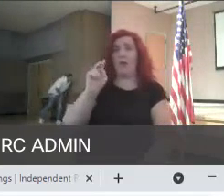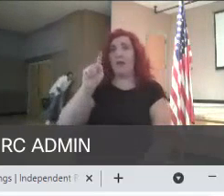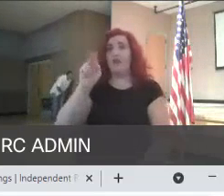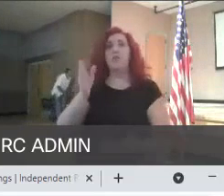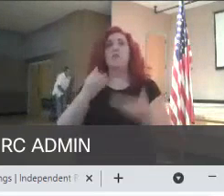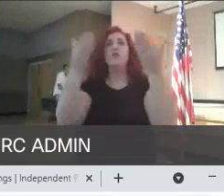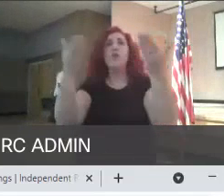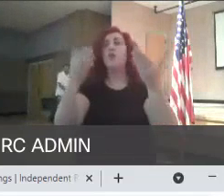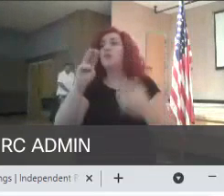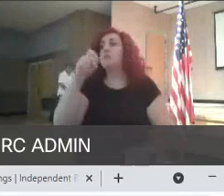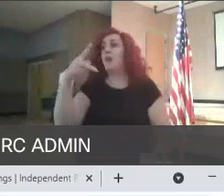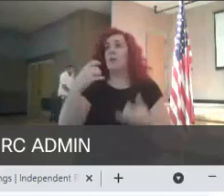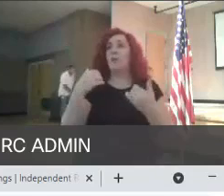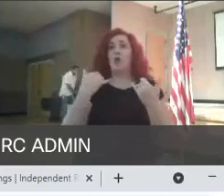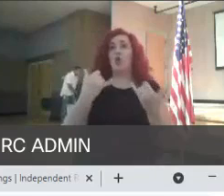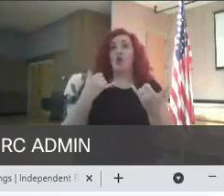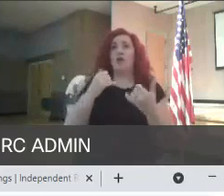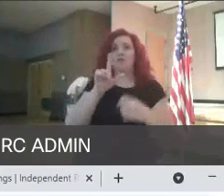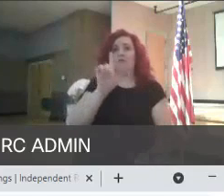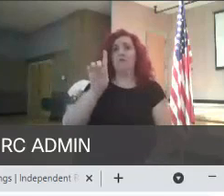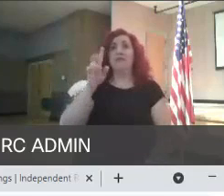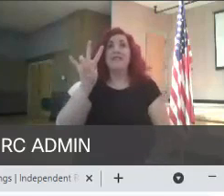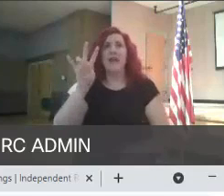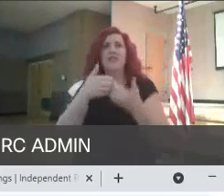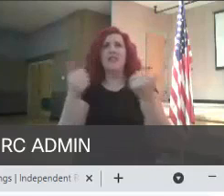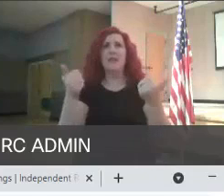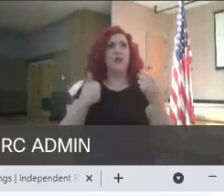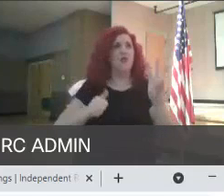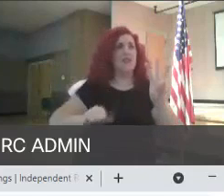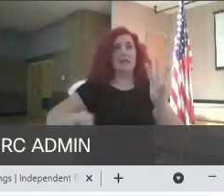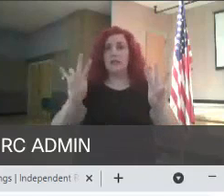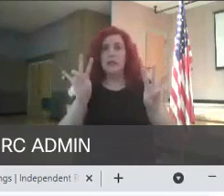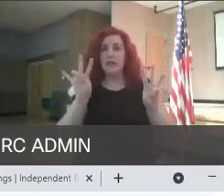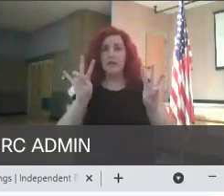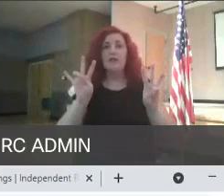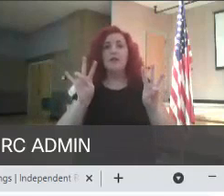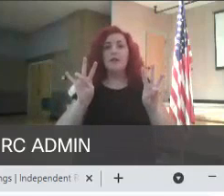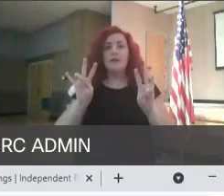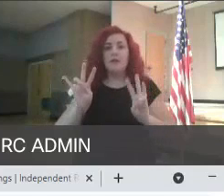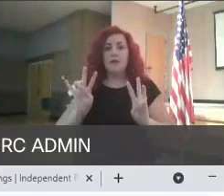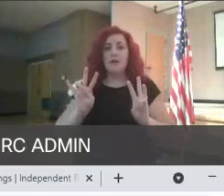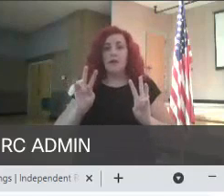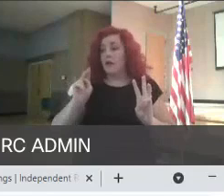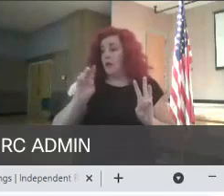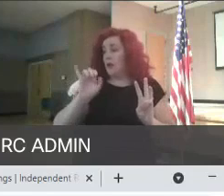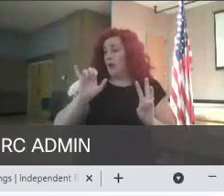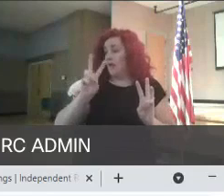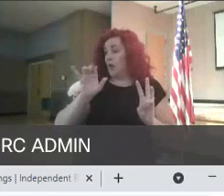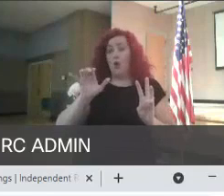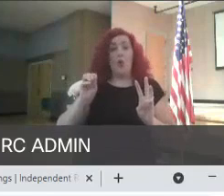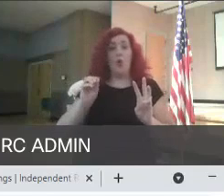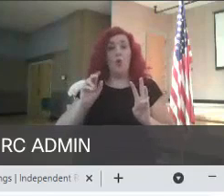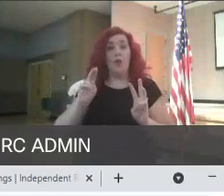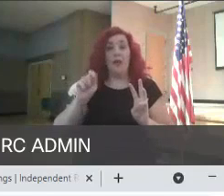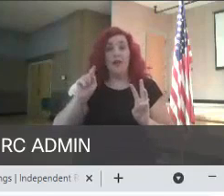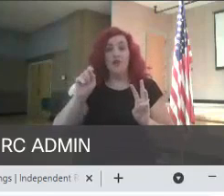current District 7 split into two districts, 6 and 7. The Navajo Nation is situated within the counties of